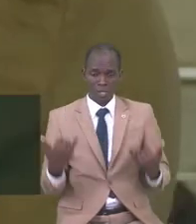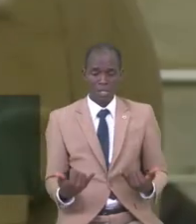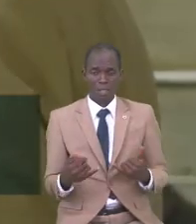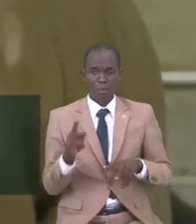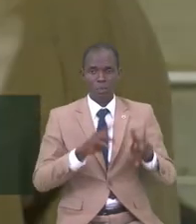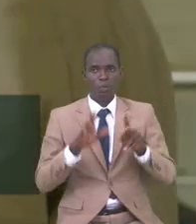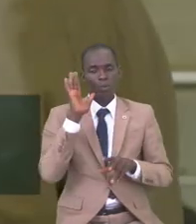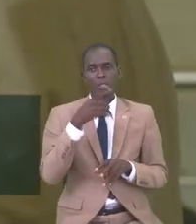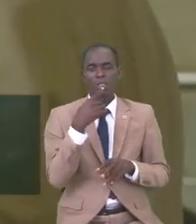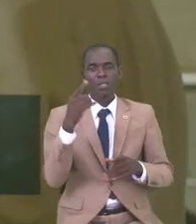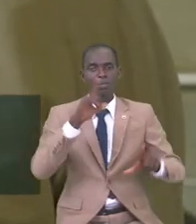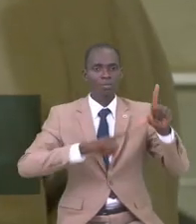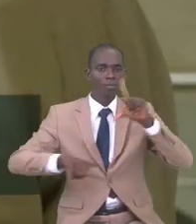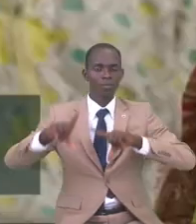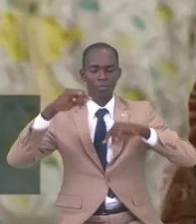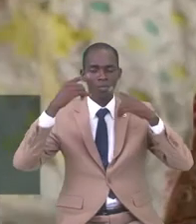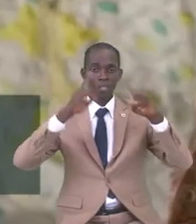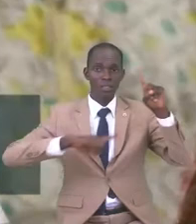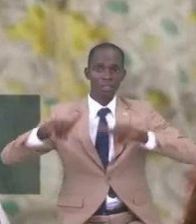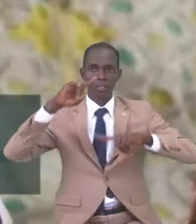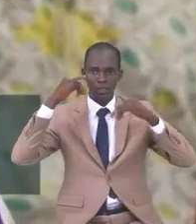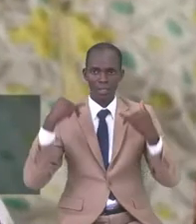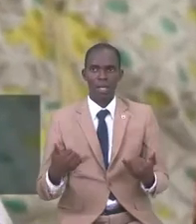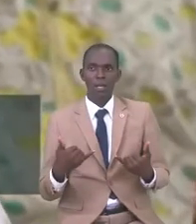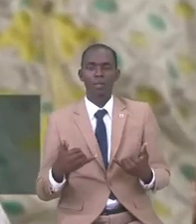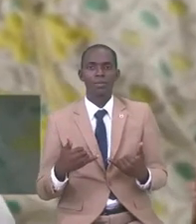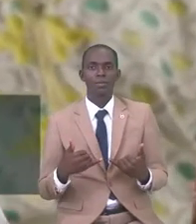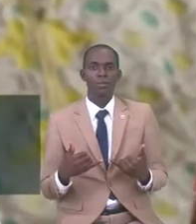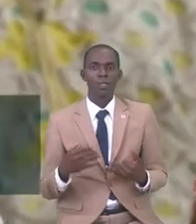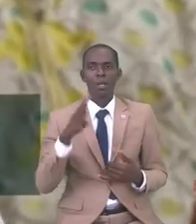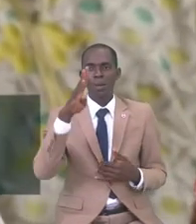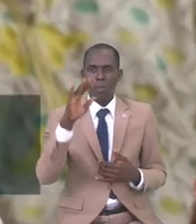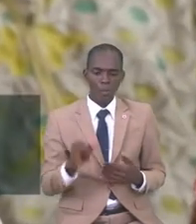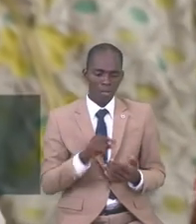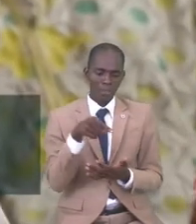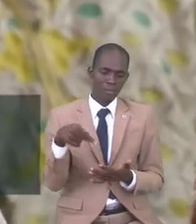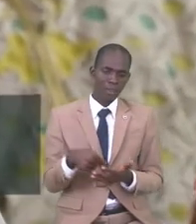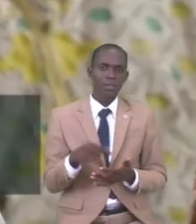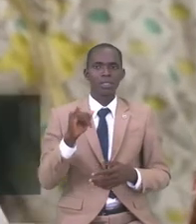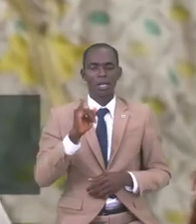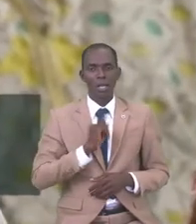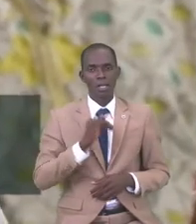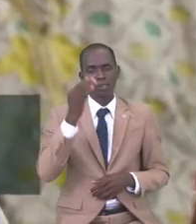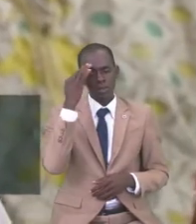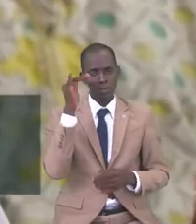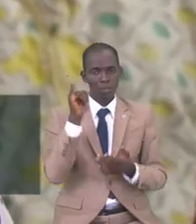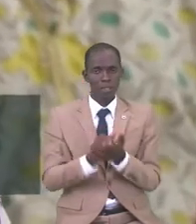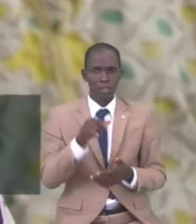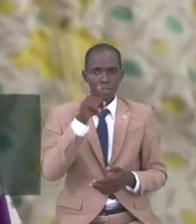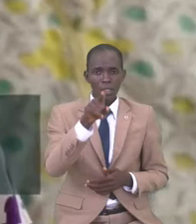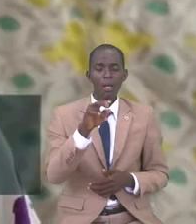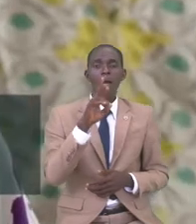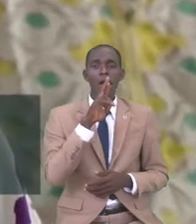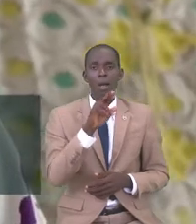now. Everybody shout, now. By this I know that thou art a